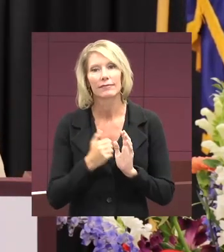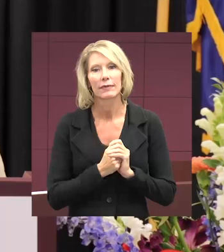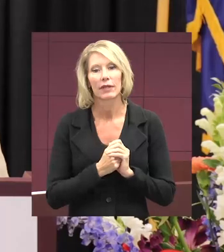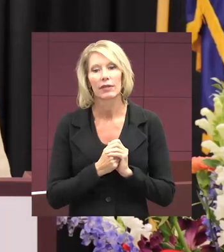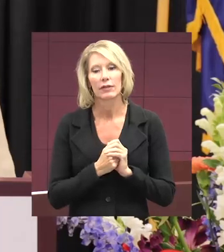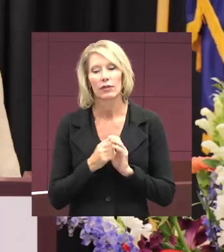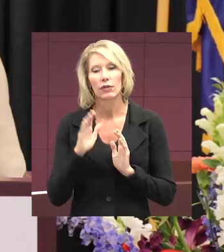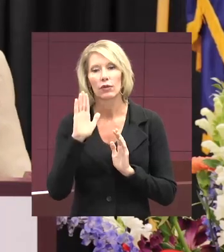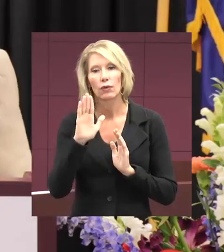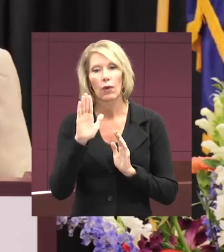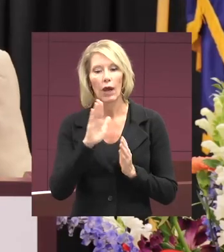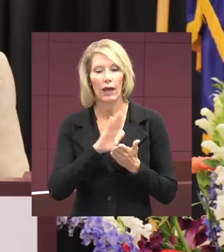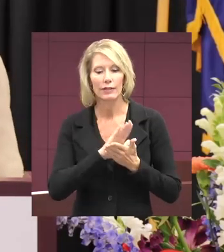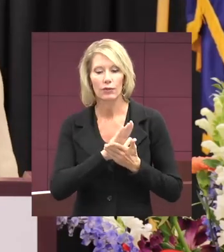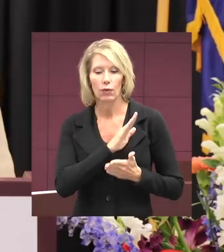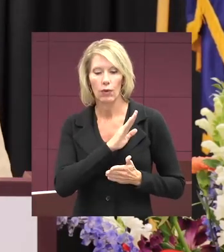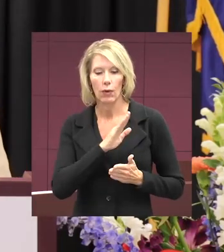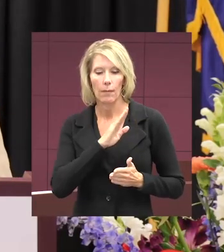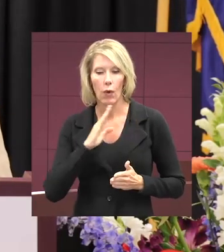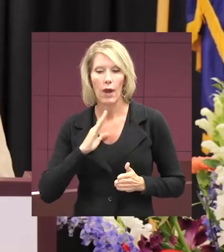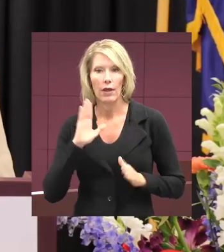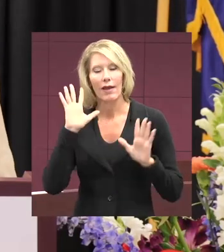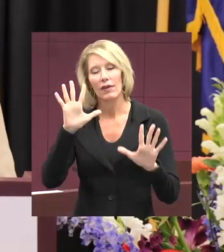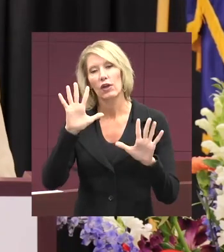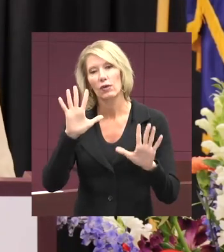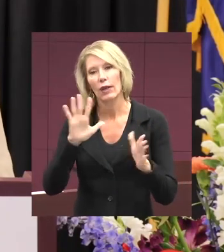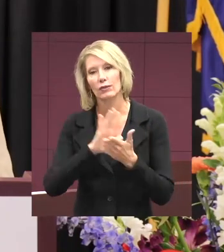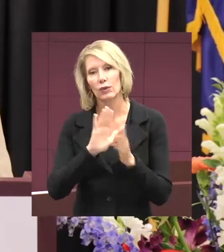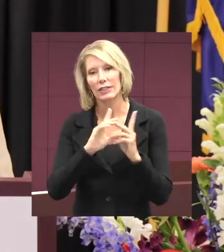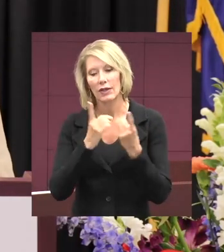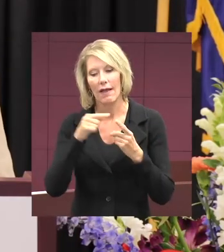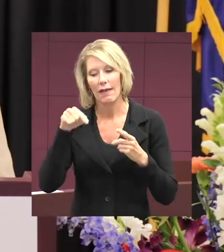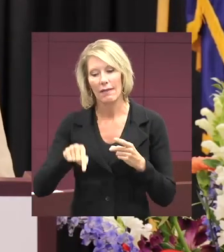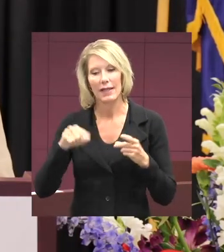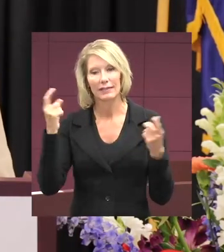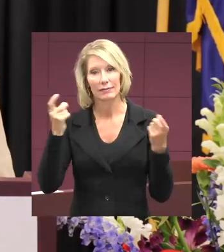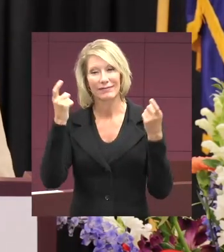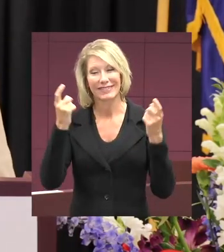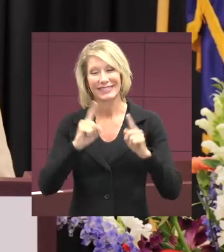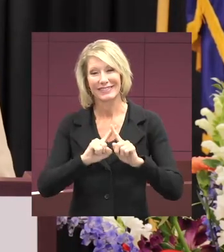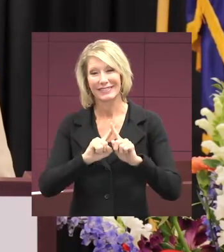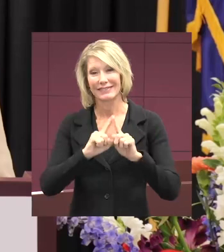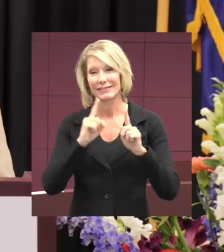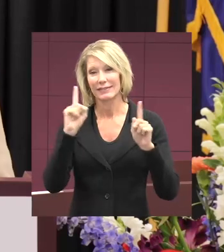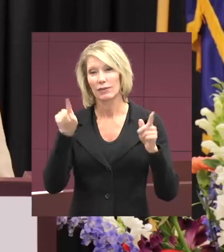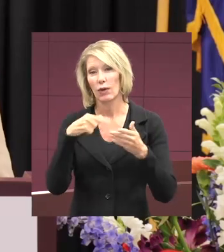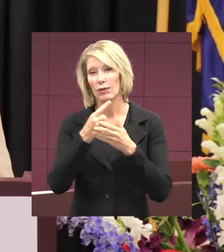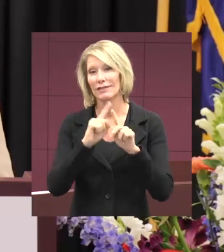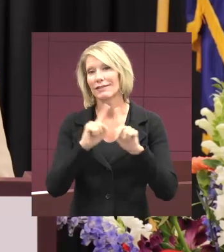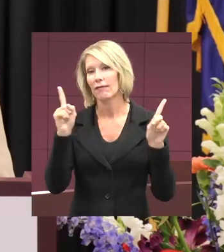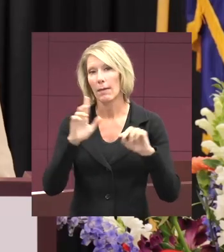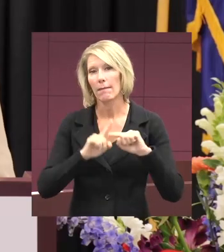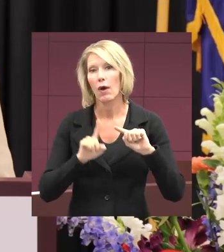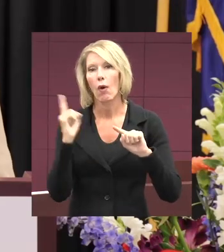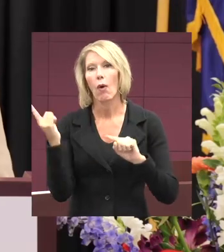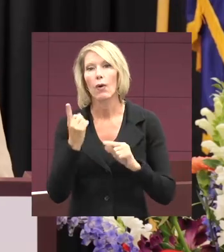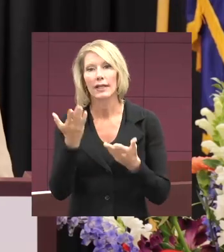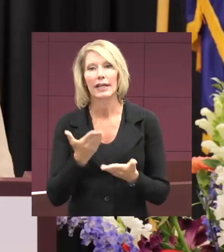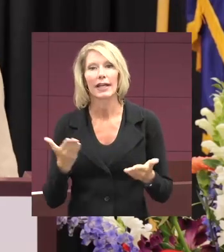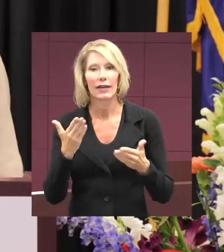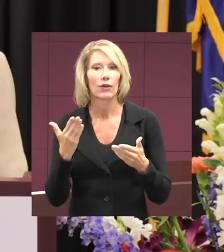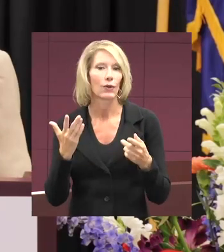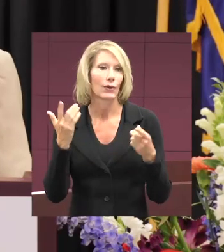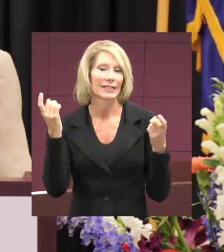commencement. We have a great school district, and this commencement is something different, but we're only here to celebrate you and your